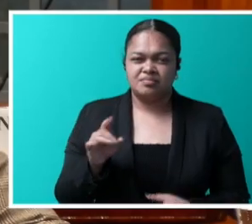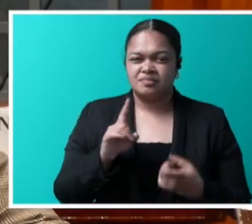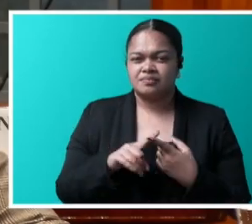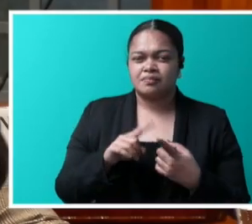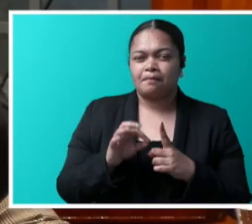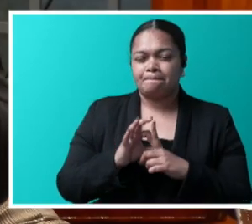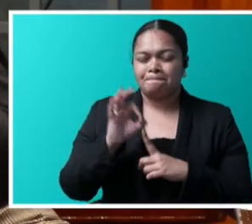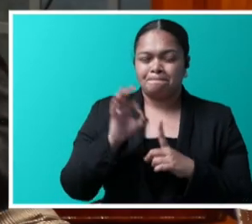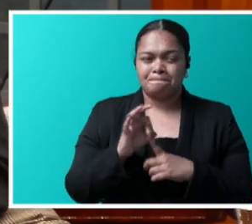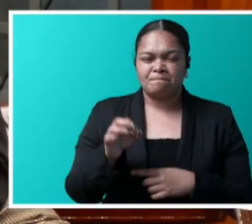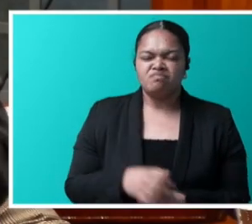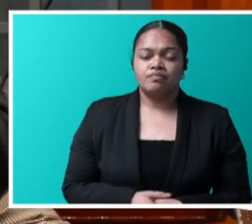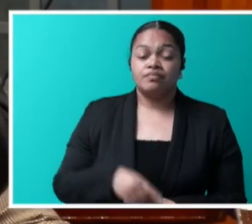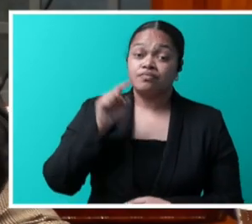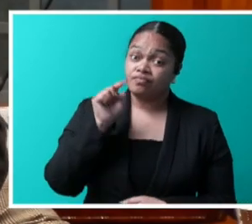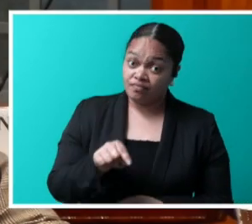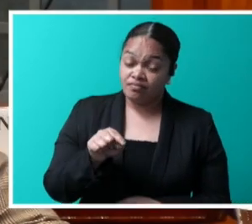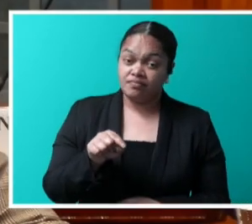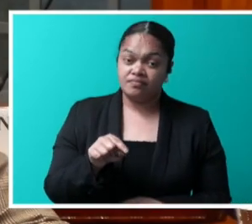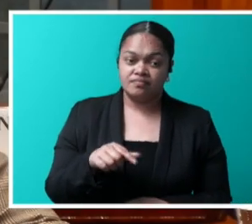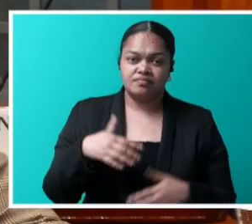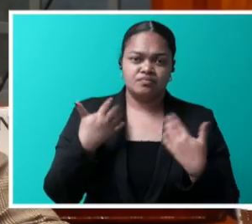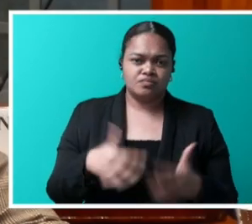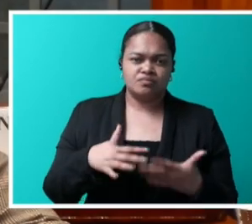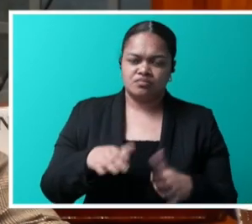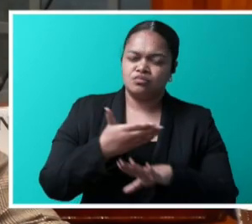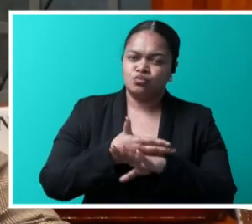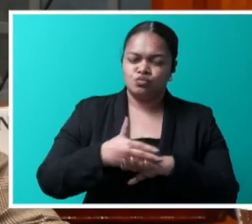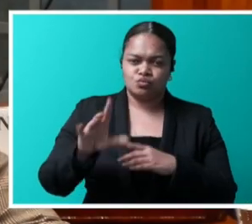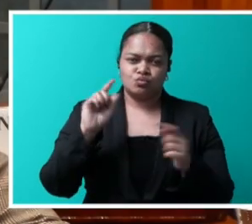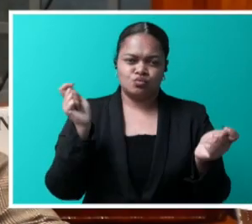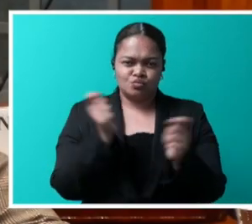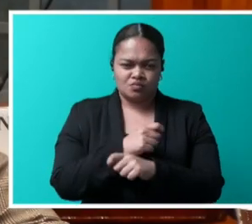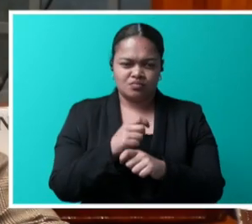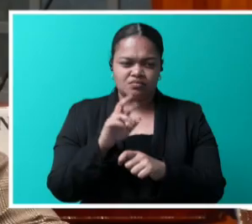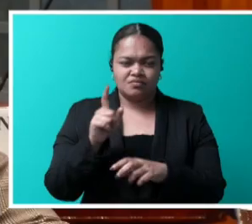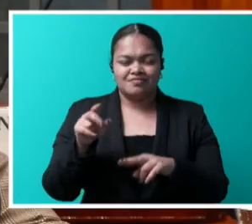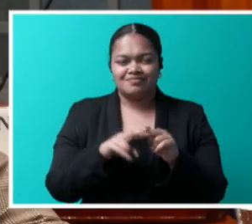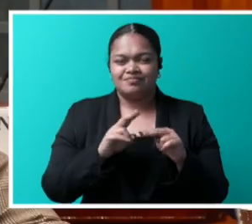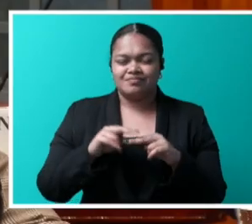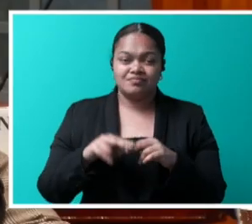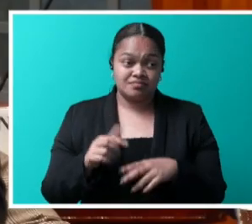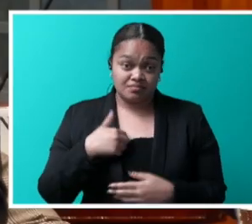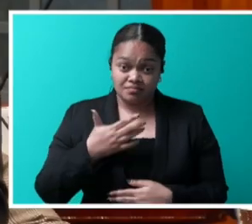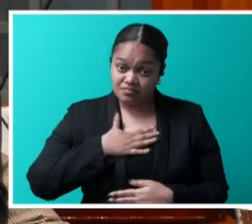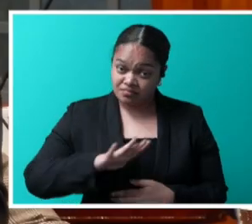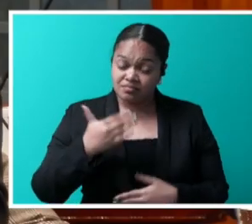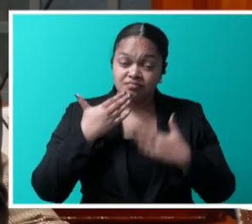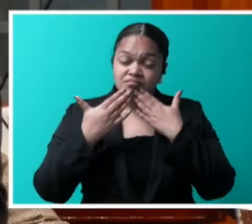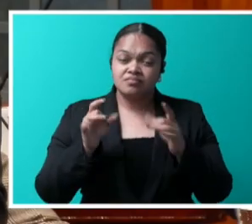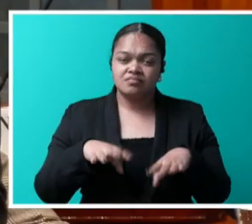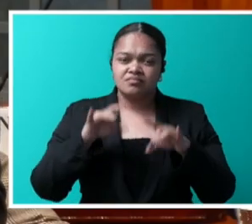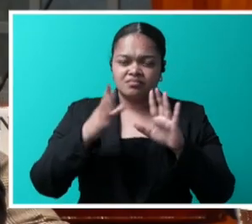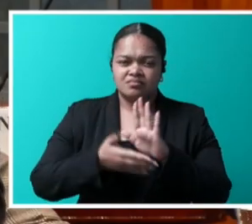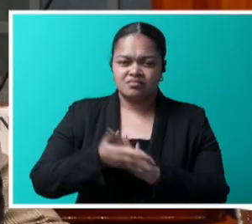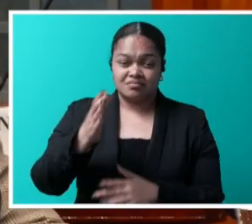improvement. This is transformative for Fiji. And I want to thank the Australian High